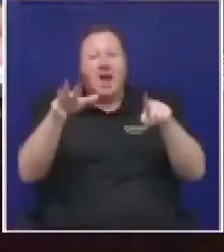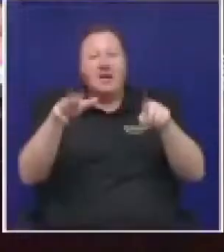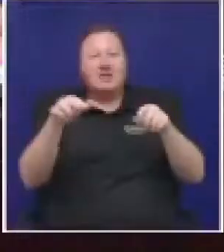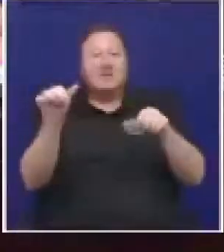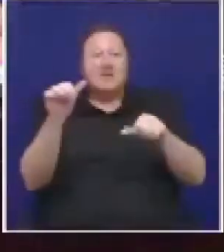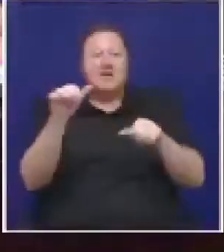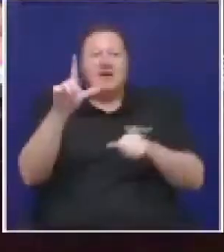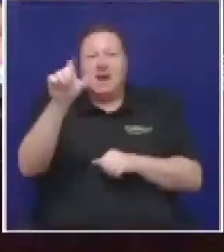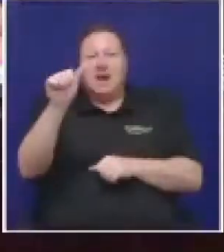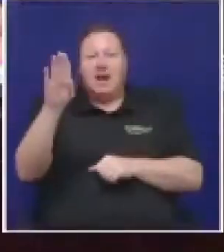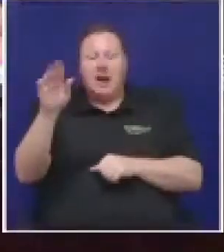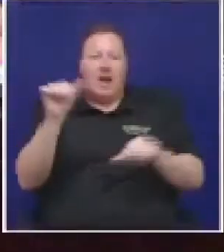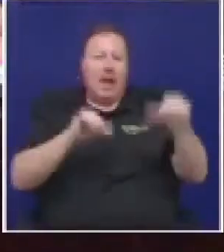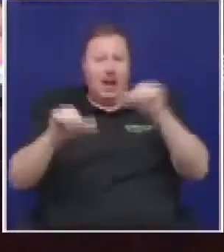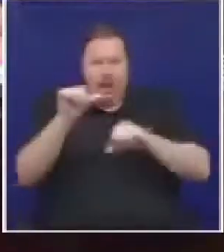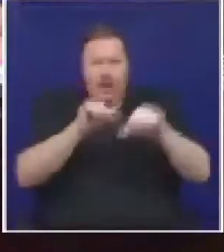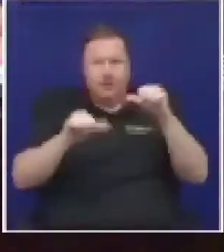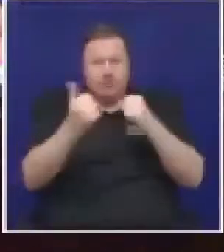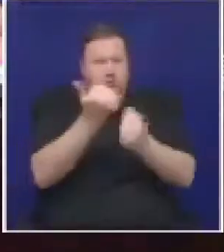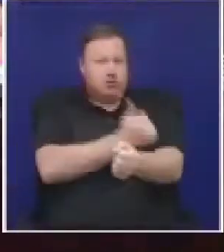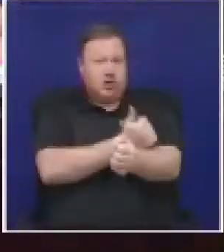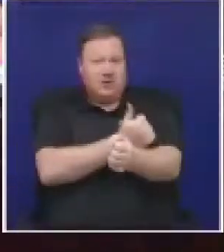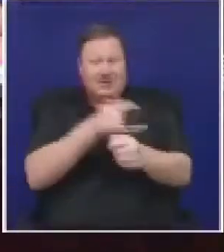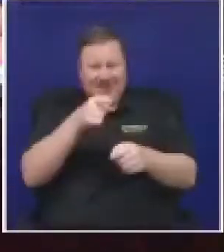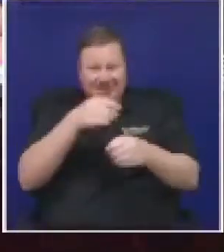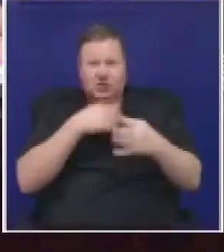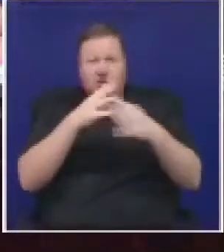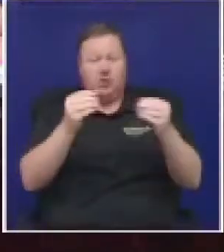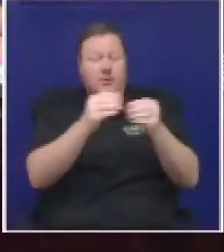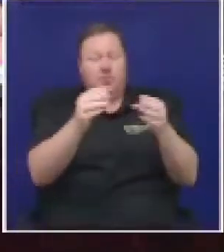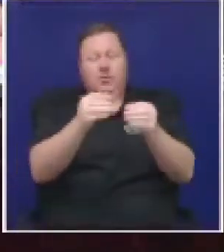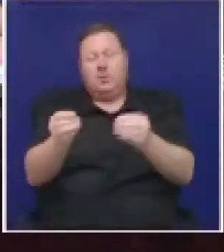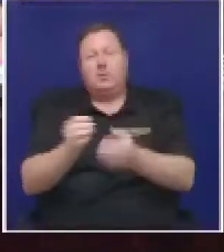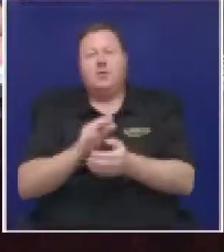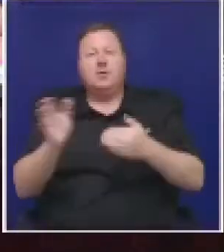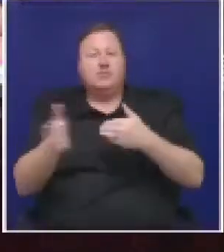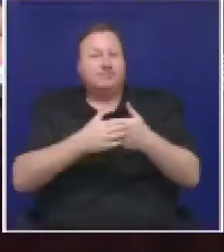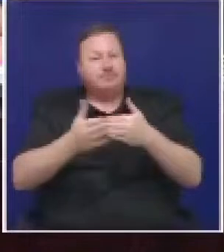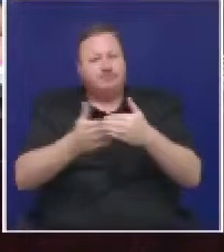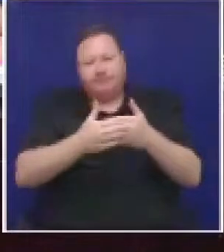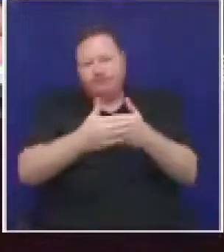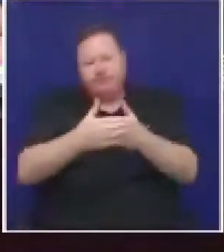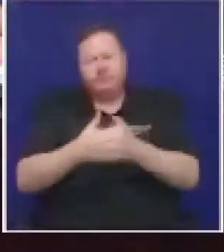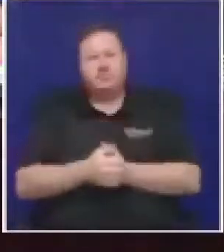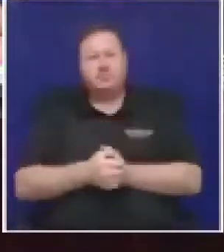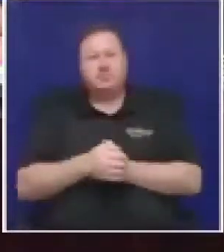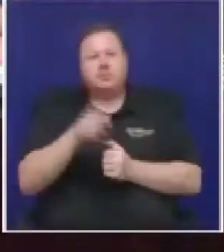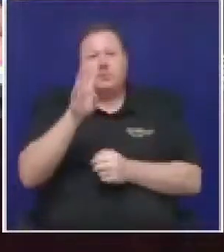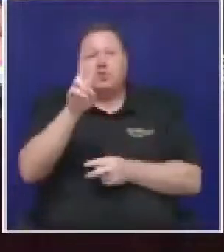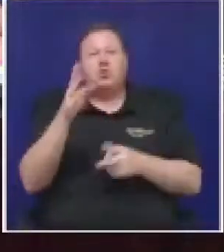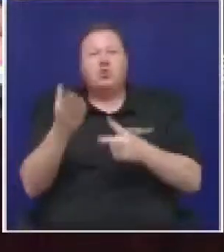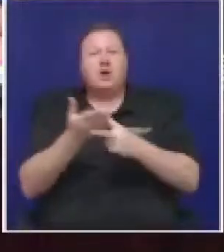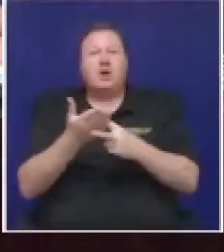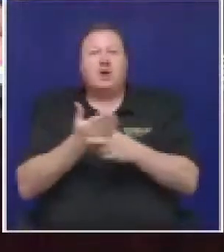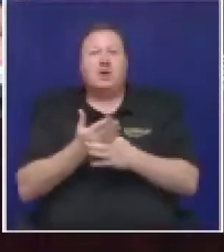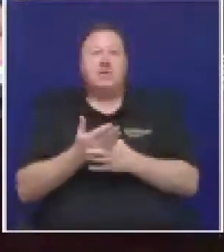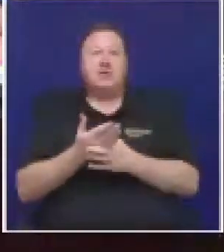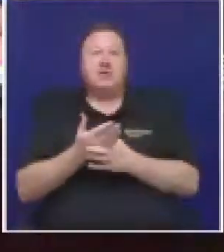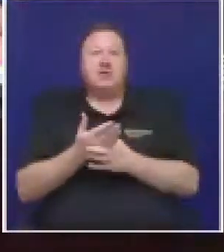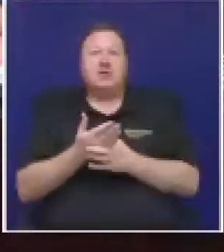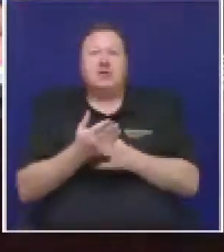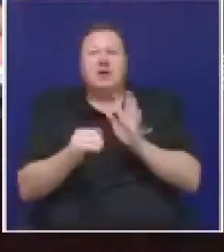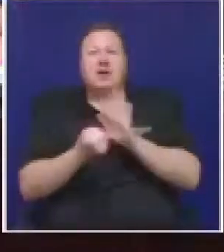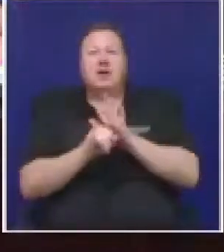making 45 arrests and 18 of those sites with at least 2 cases involving